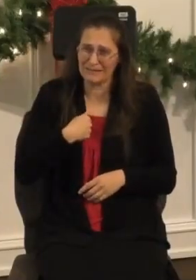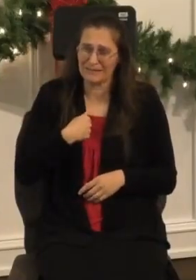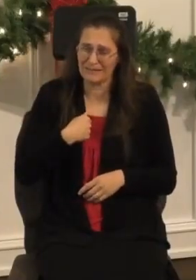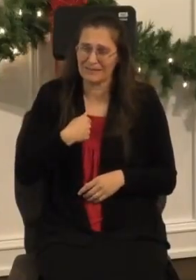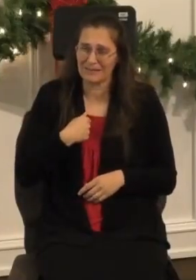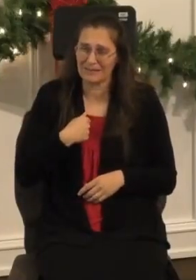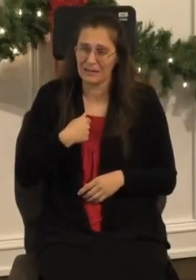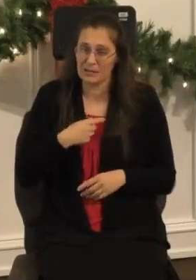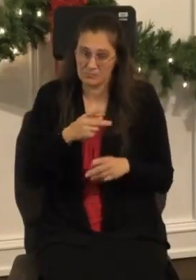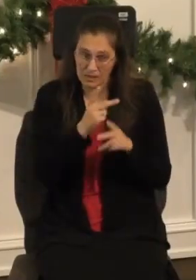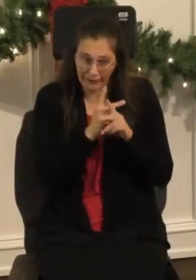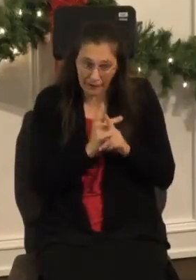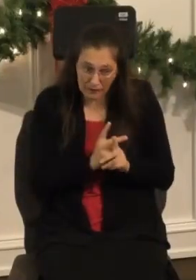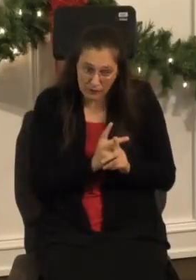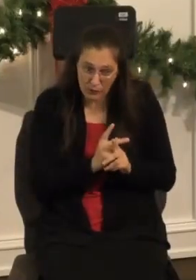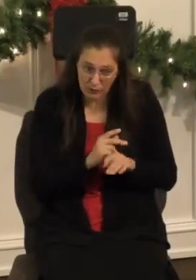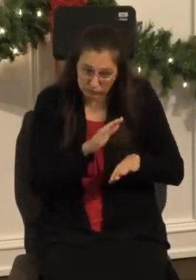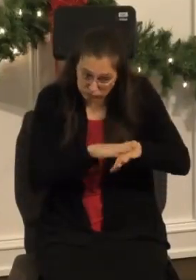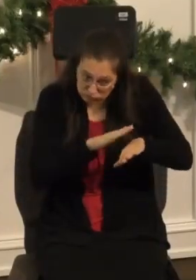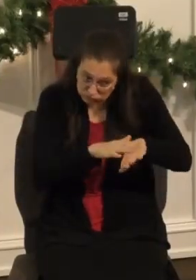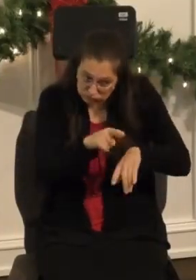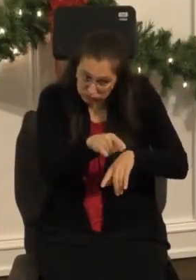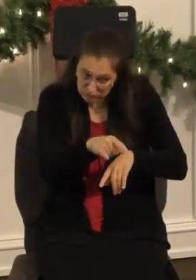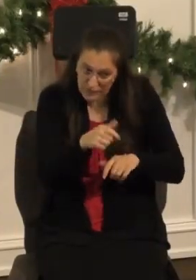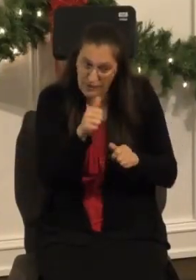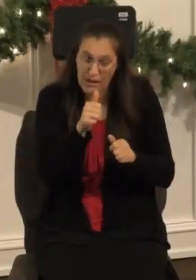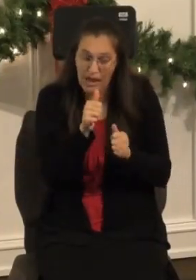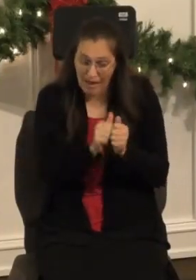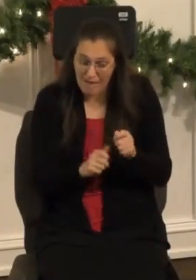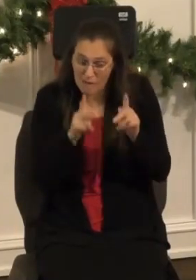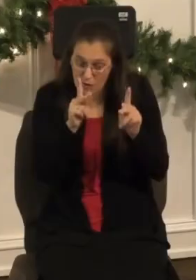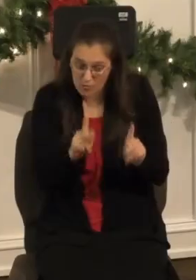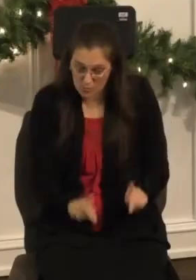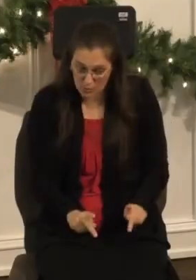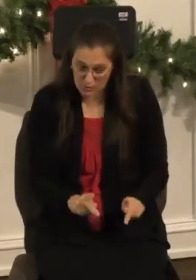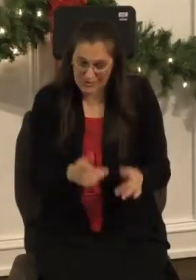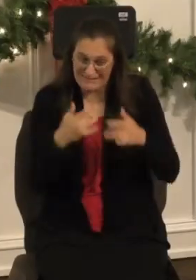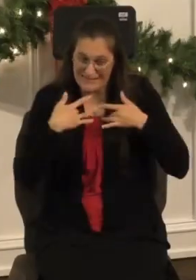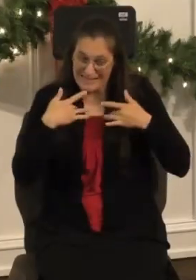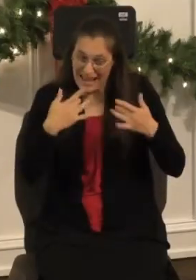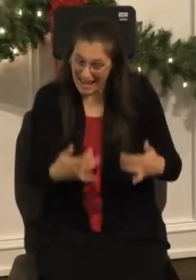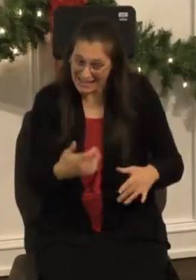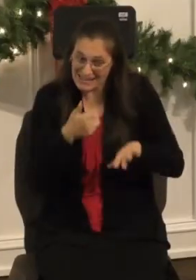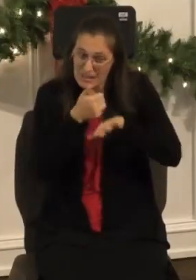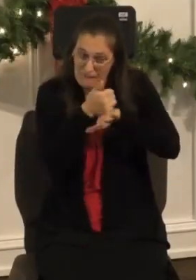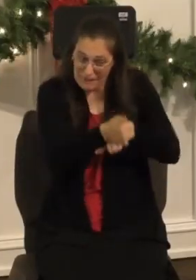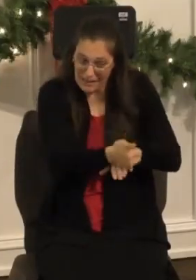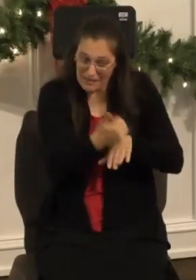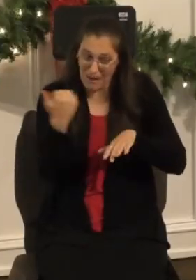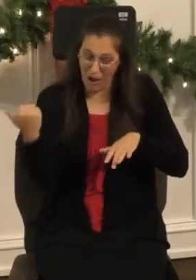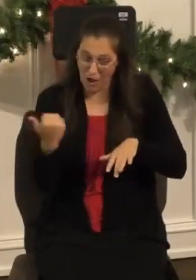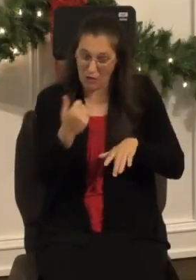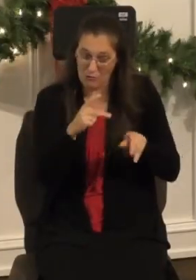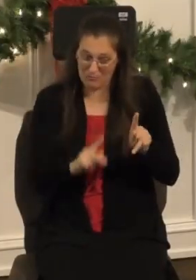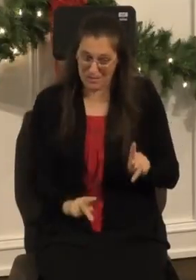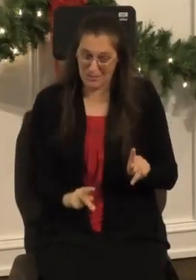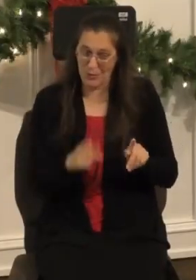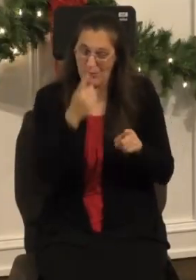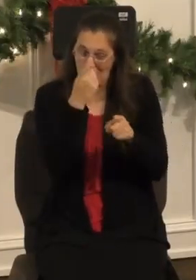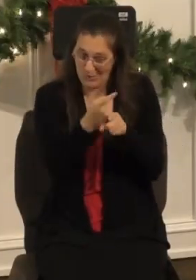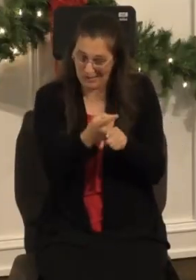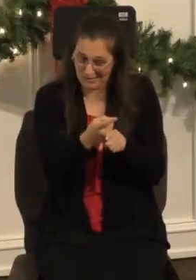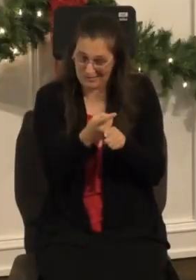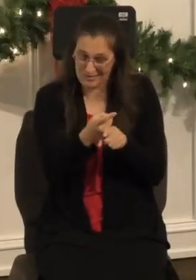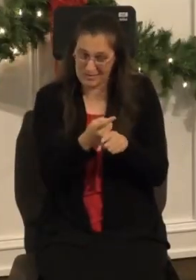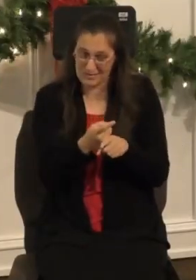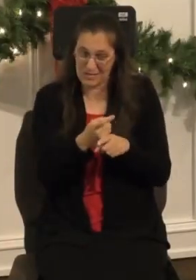be careful about this because everybody by nature tends to blame other people for their problems rather than